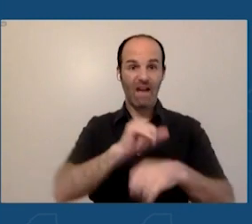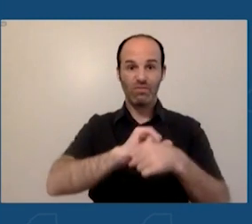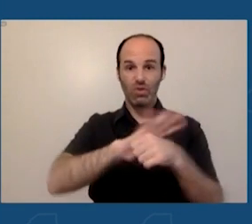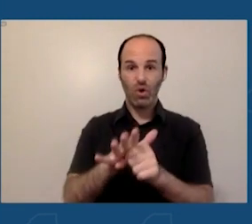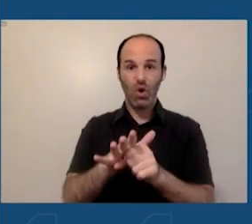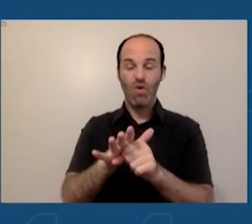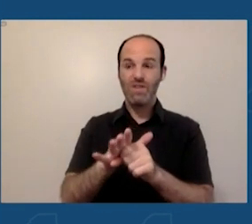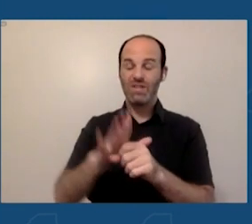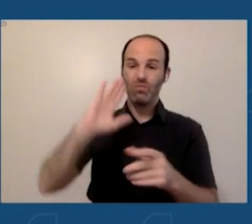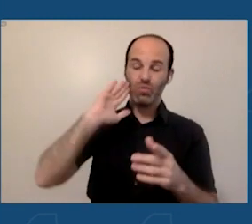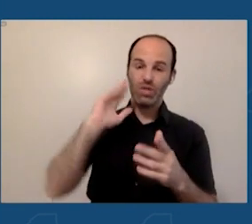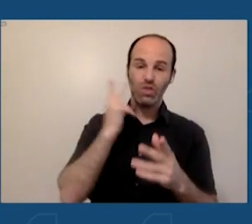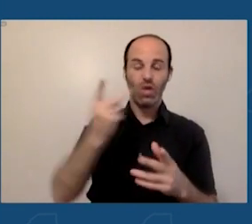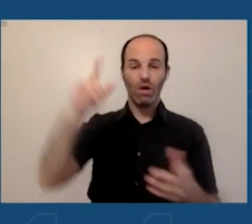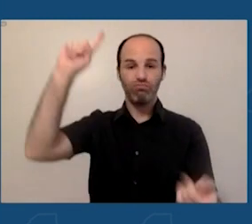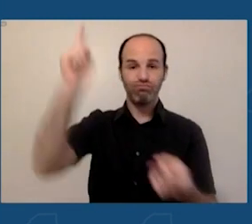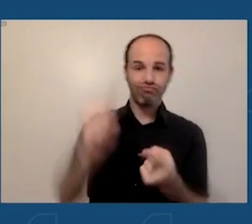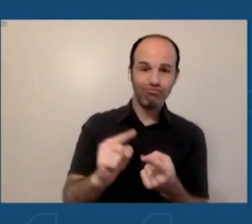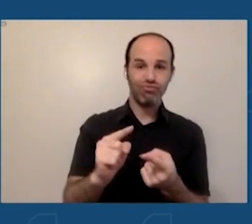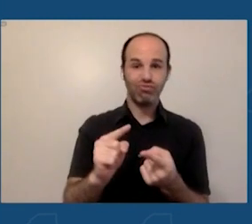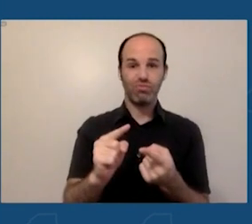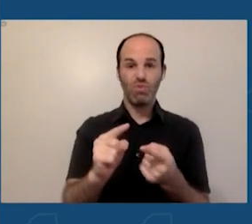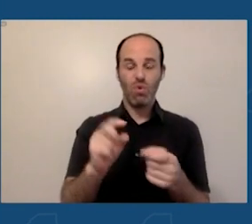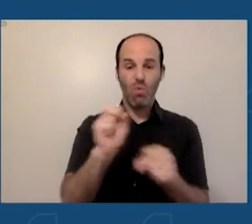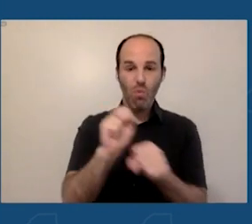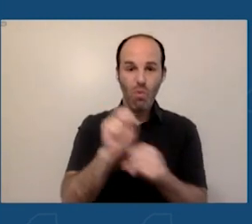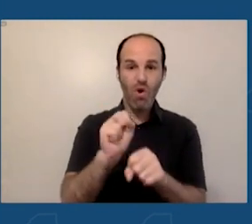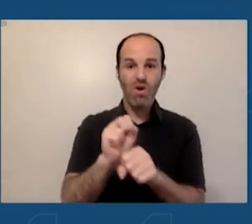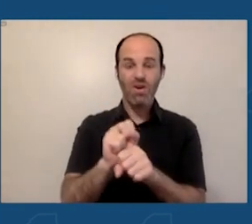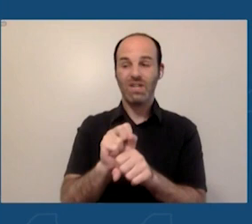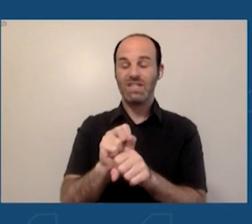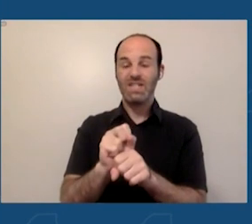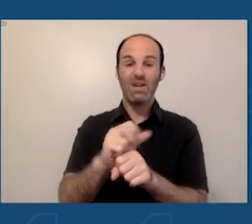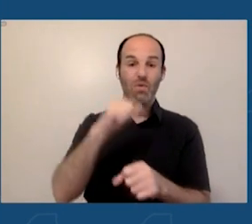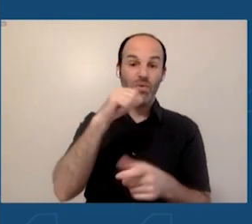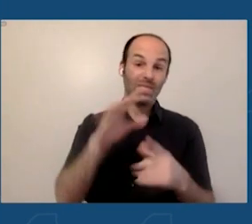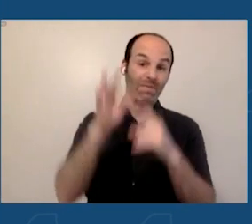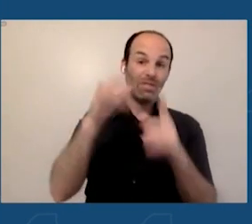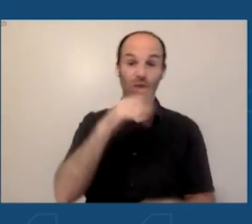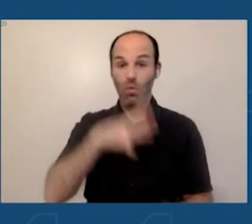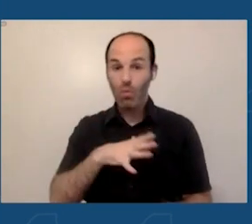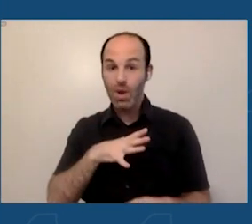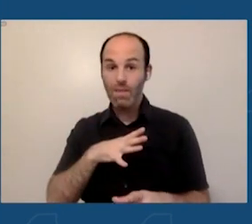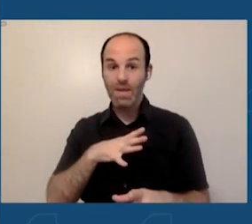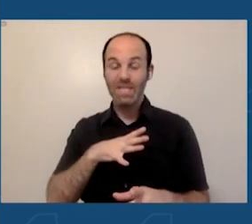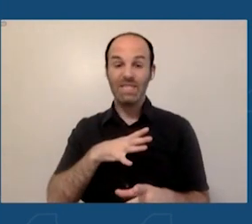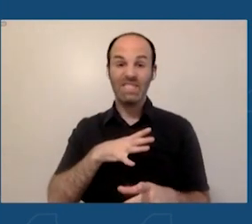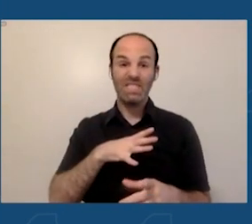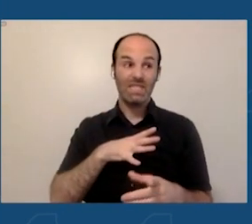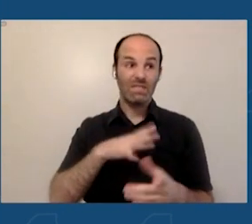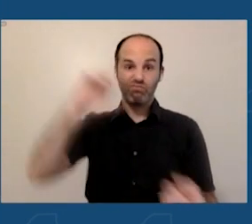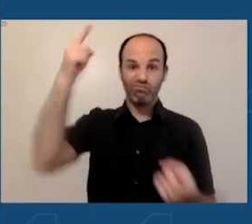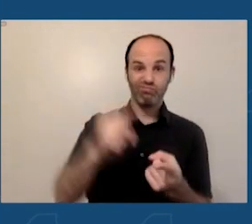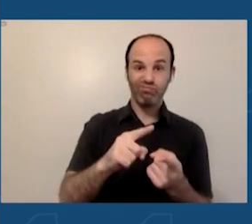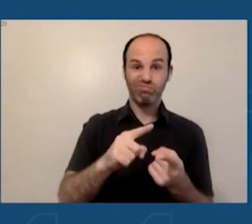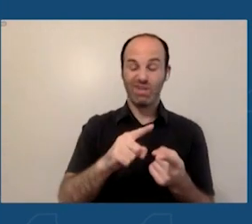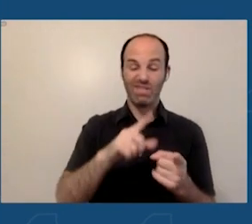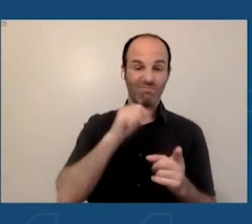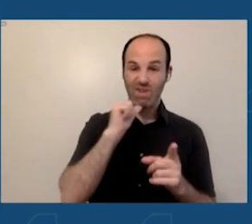a proactive way, to get people, particularly women, back to work, because women